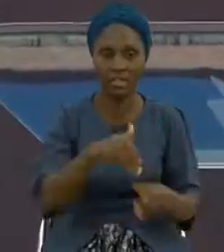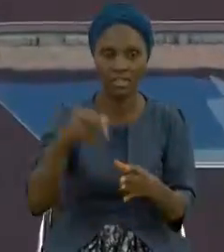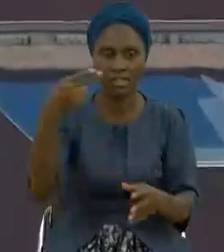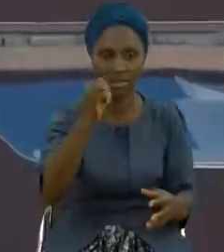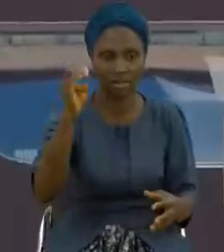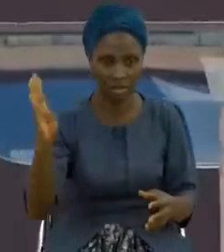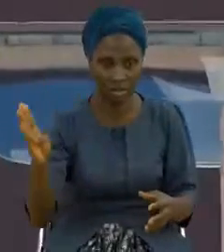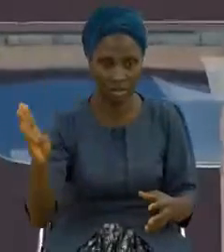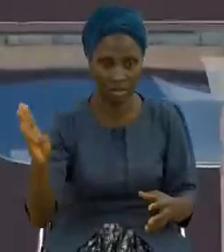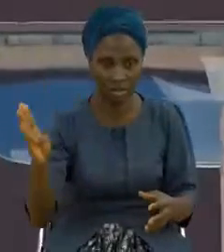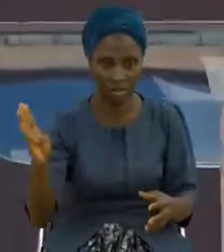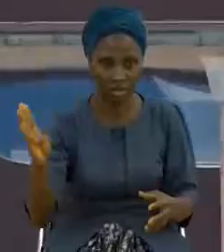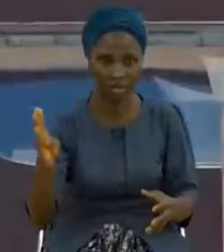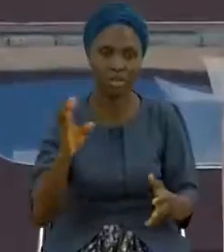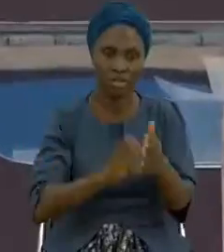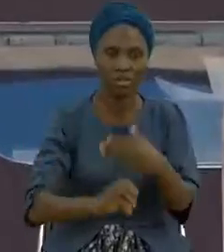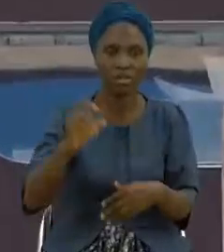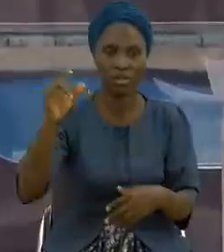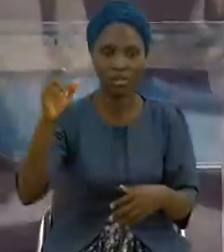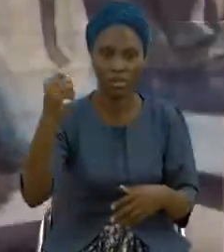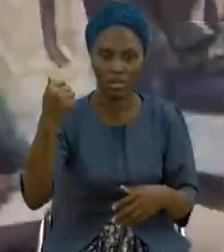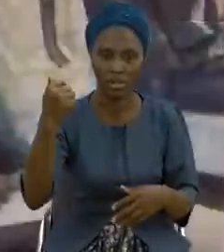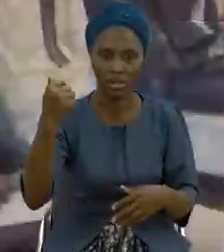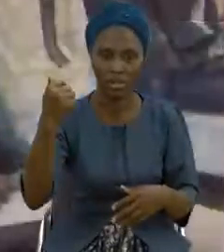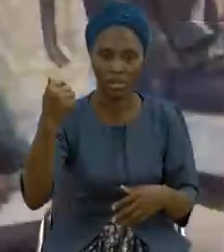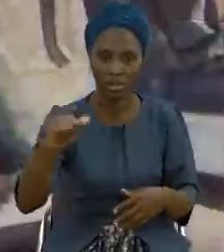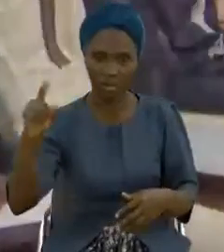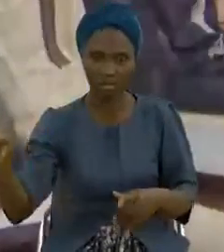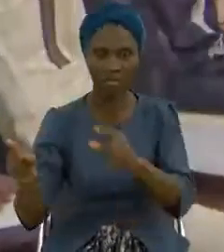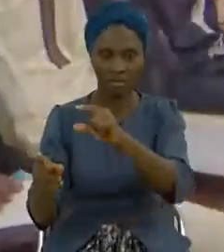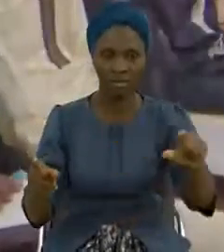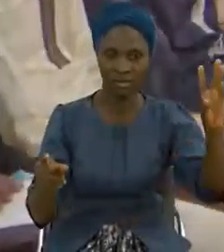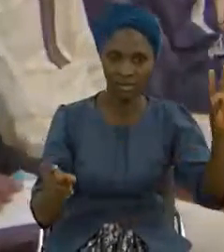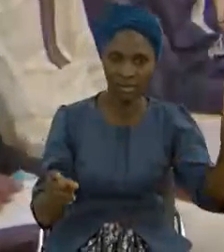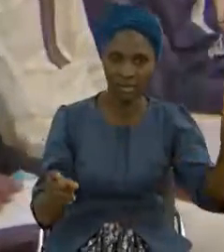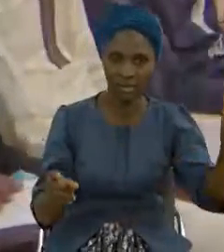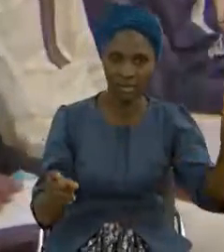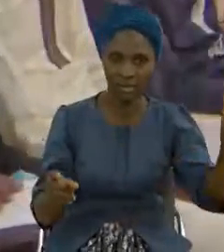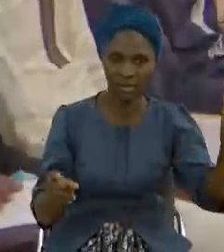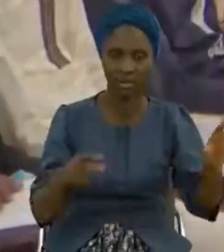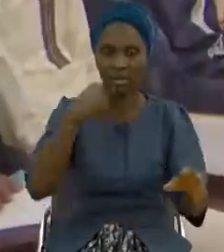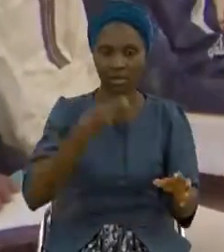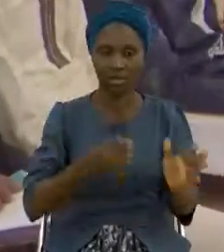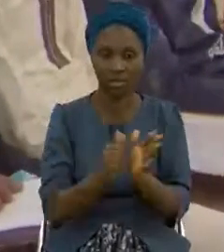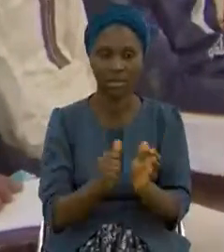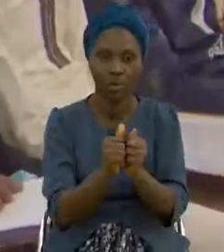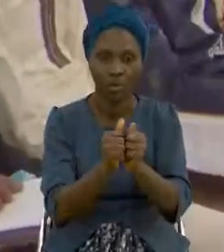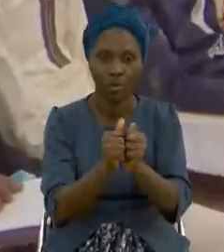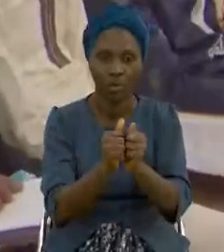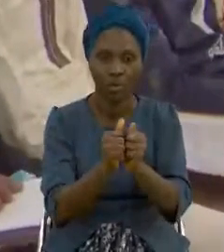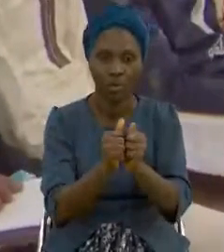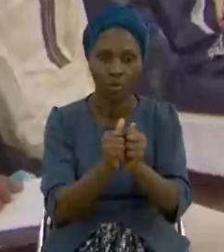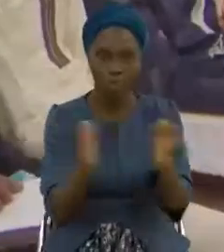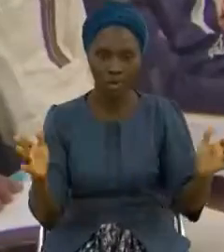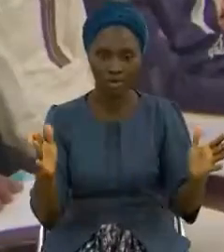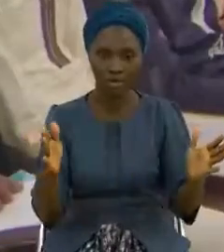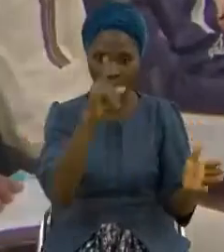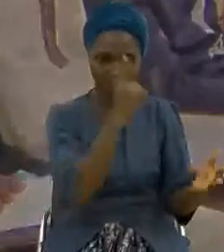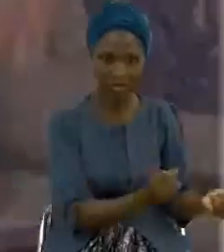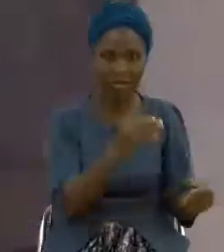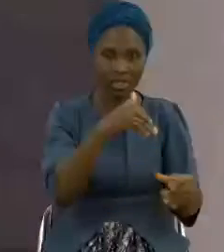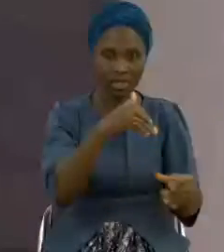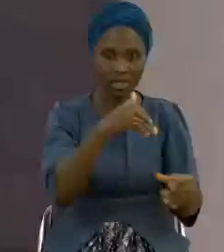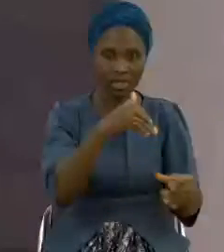it tells us, without faith in the morning, without faith in